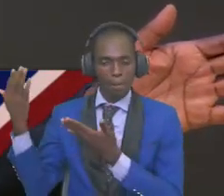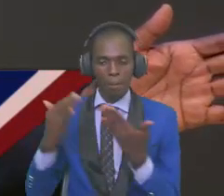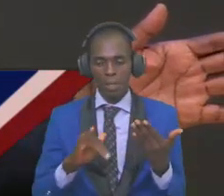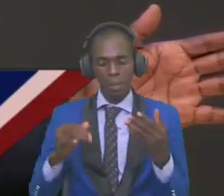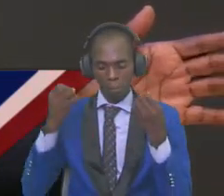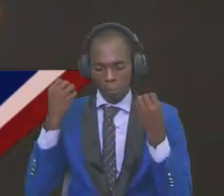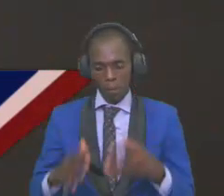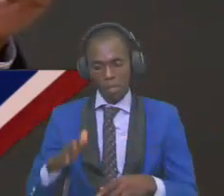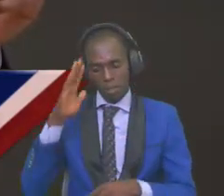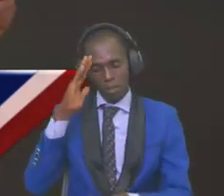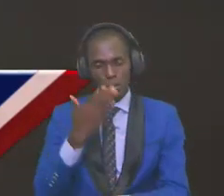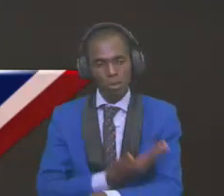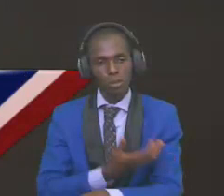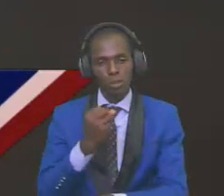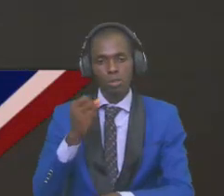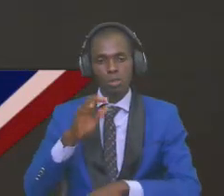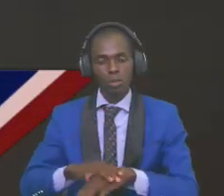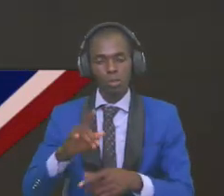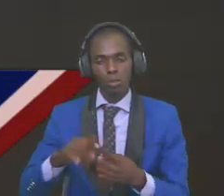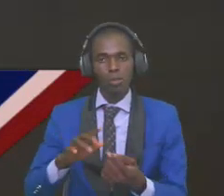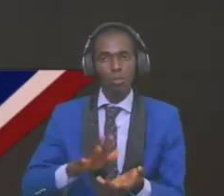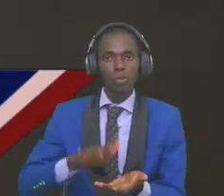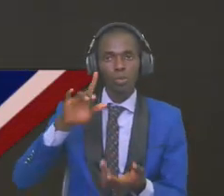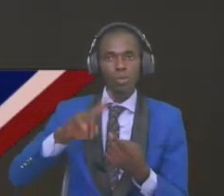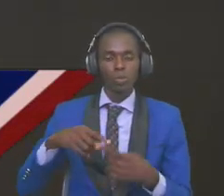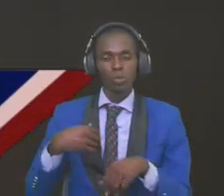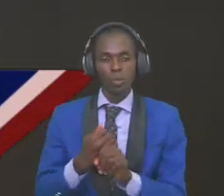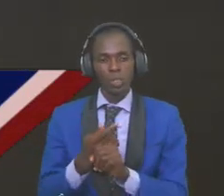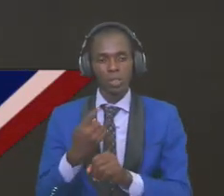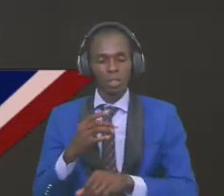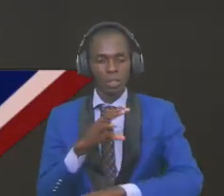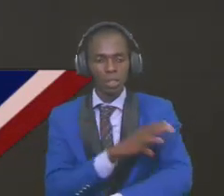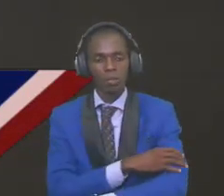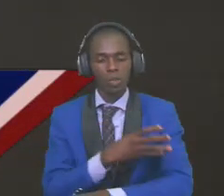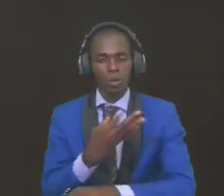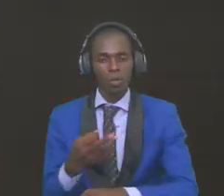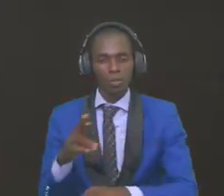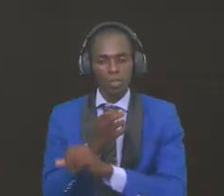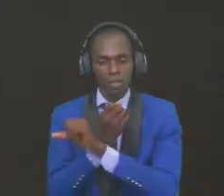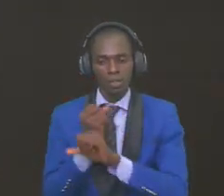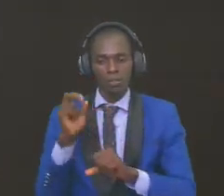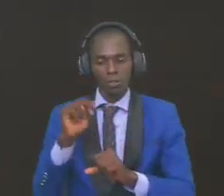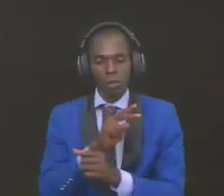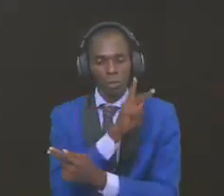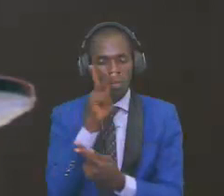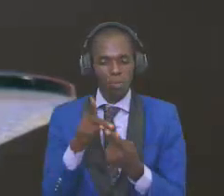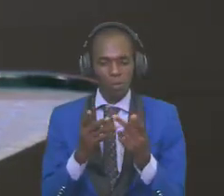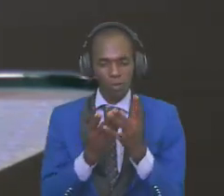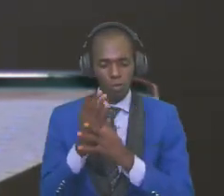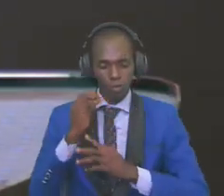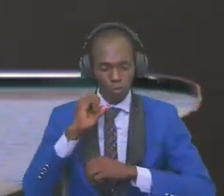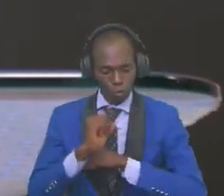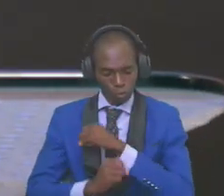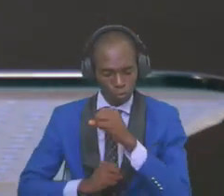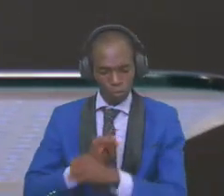glory, to make the captain of their salvation perfect through sufferings." And then in